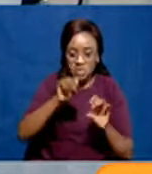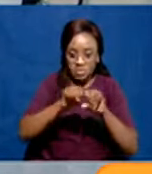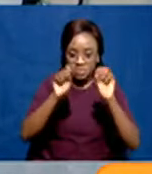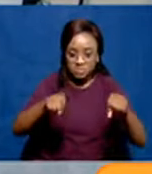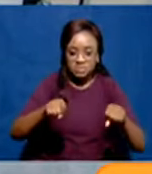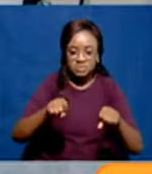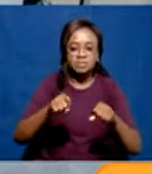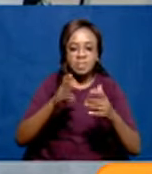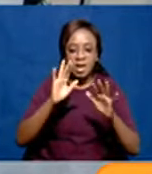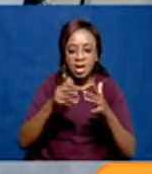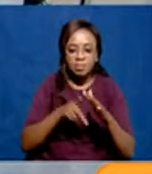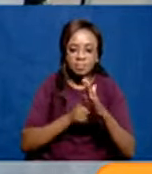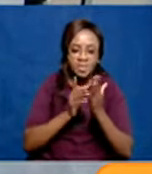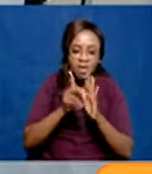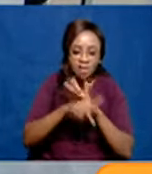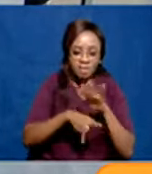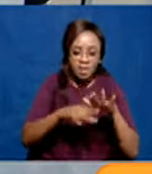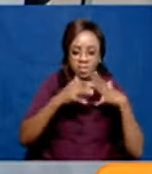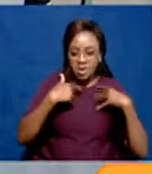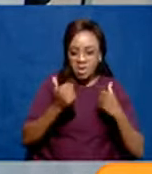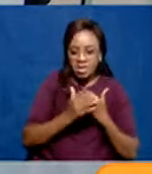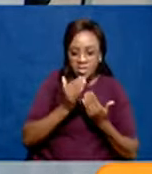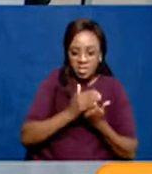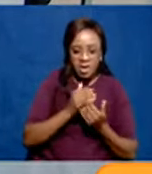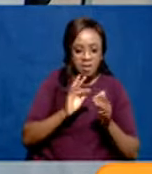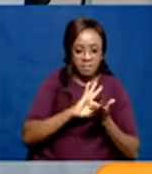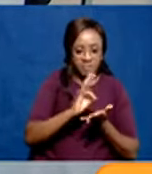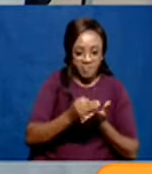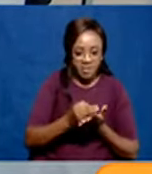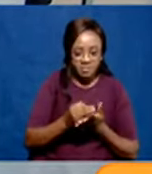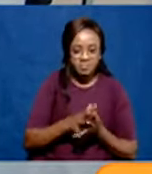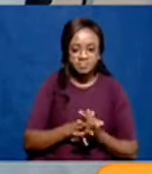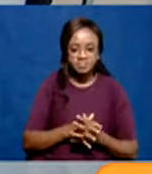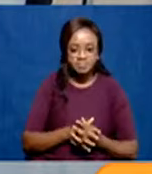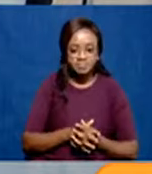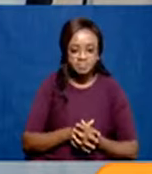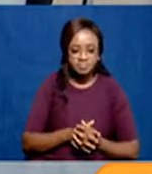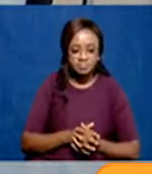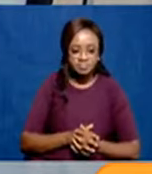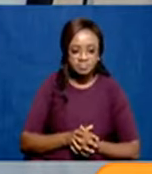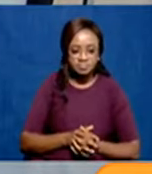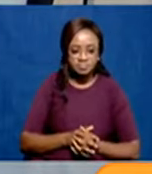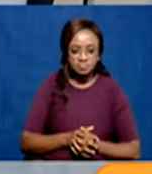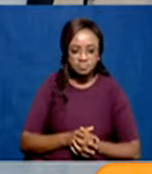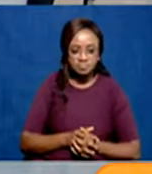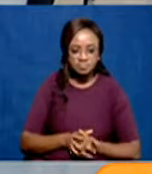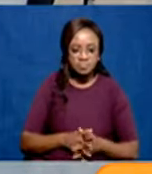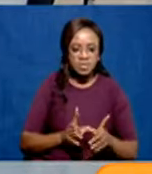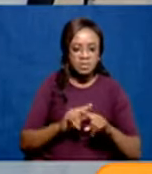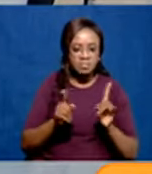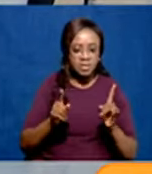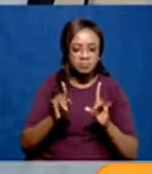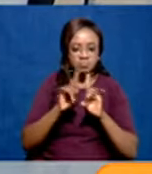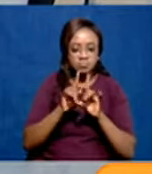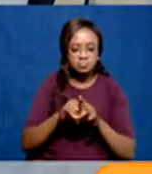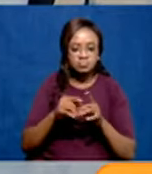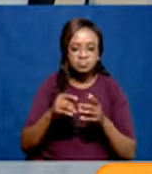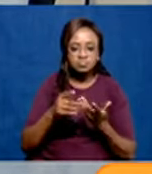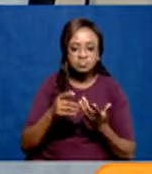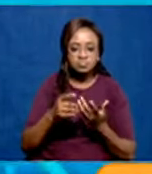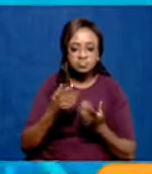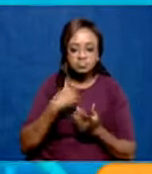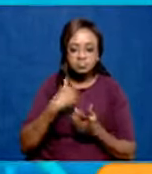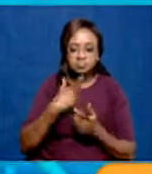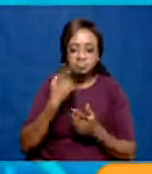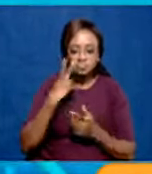in the absence of an emergency. If it's an emergency, you enter the system wherever it finds you, wherever the emergency finds you. But in terms of primary healthcare, you enter the system